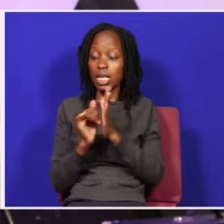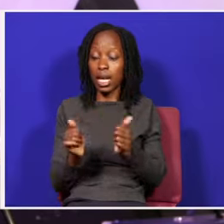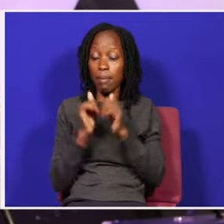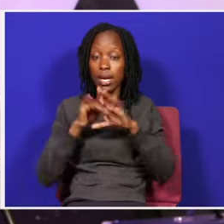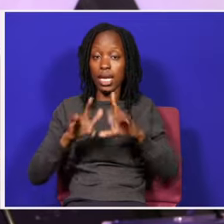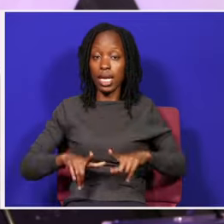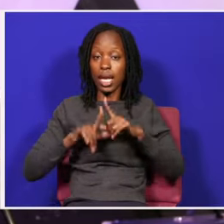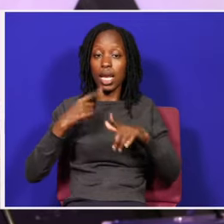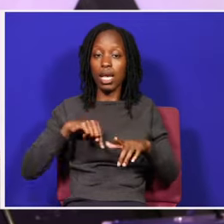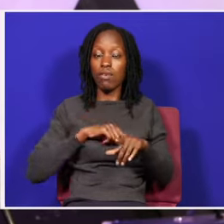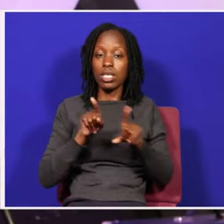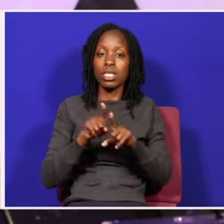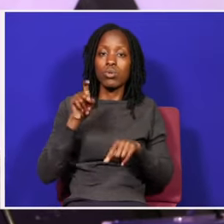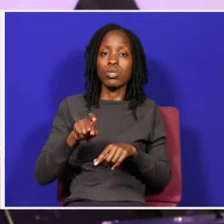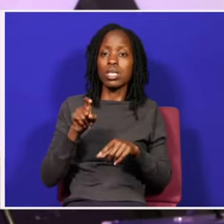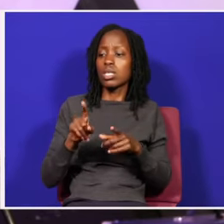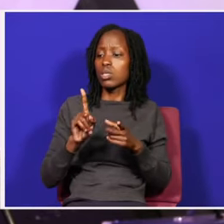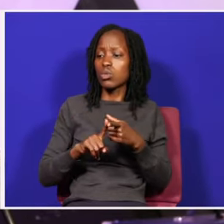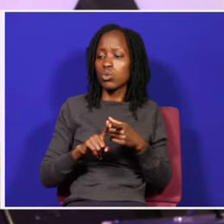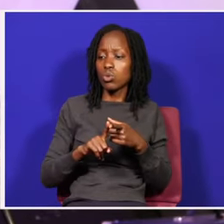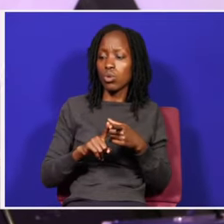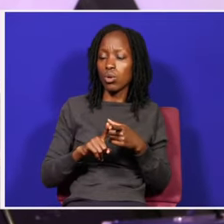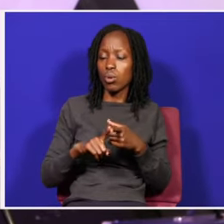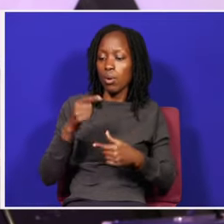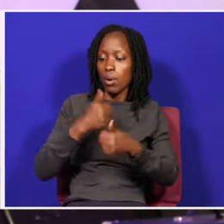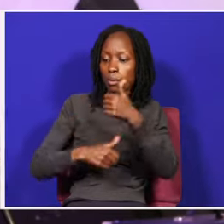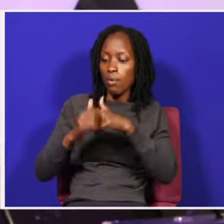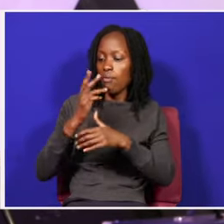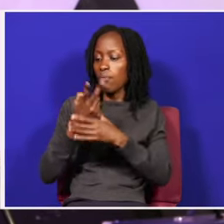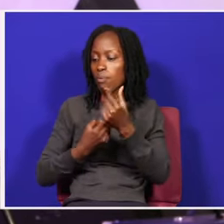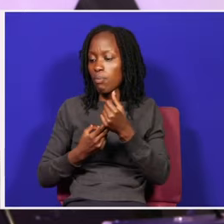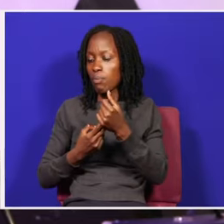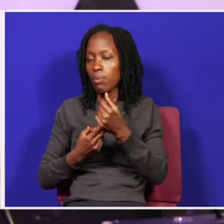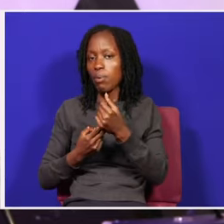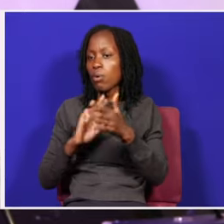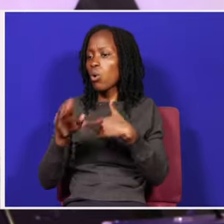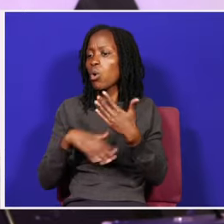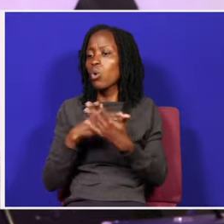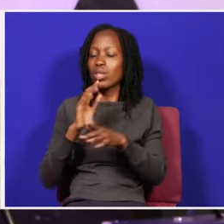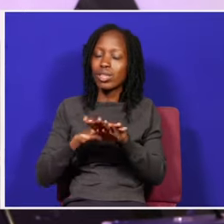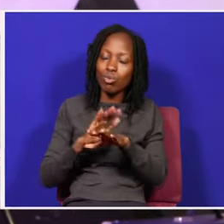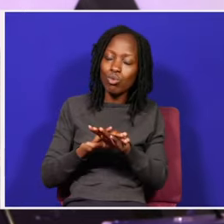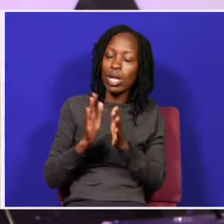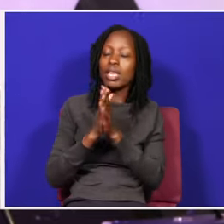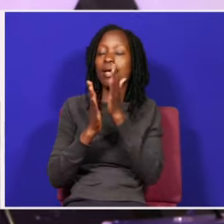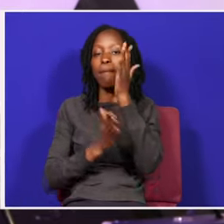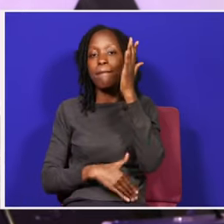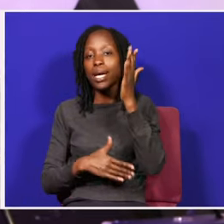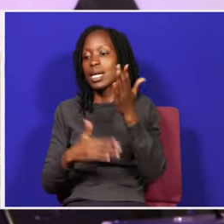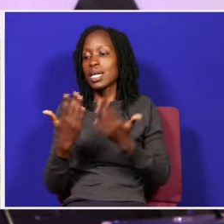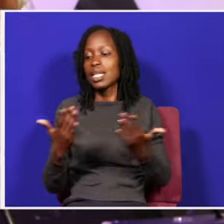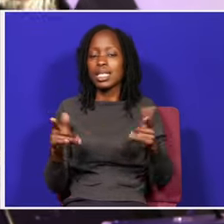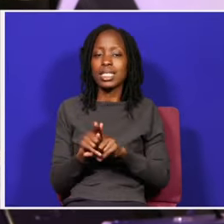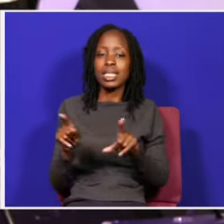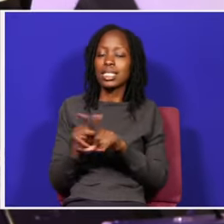to all of the conflicts, both present and future. We should respond to all of the